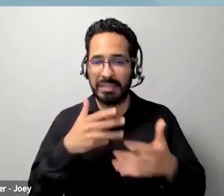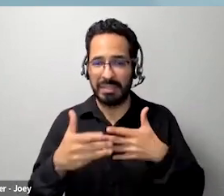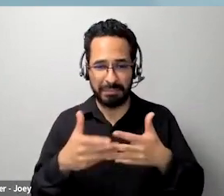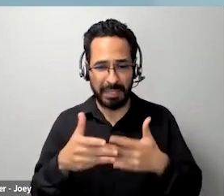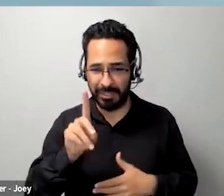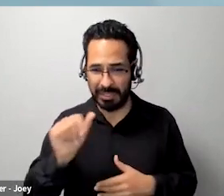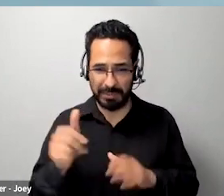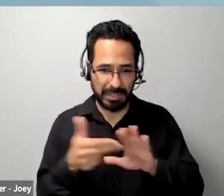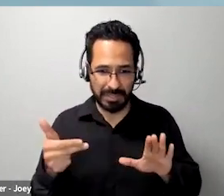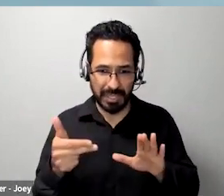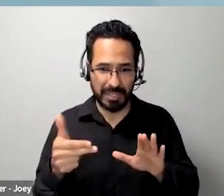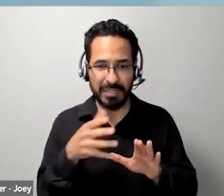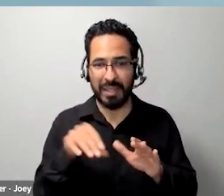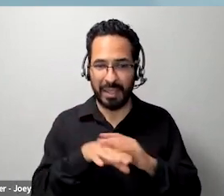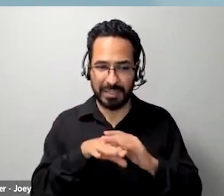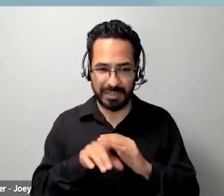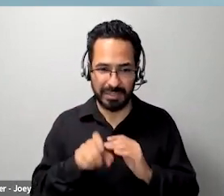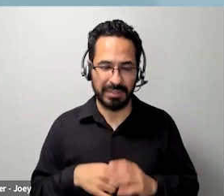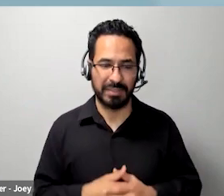disability status and access needs.